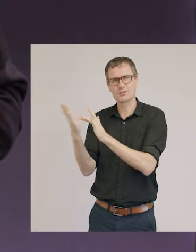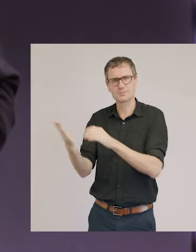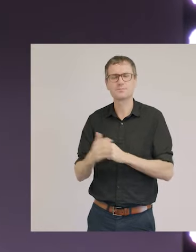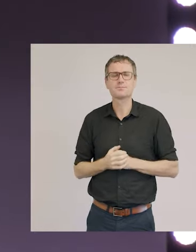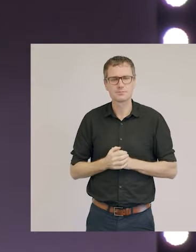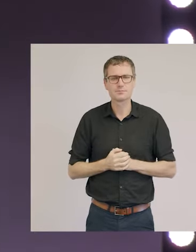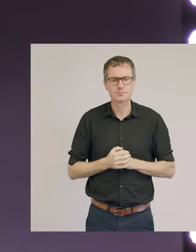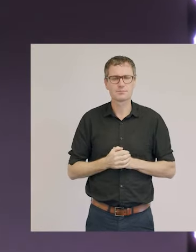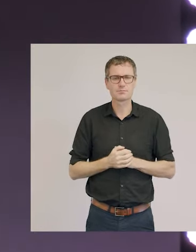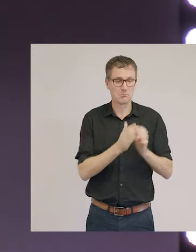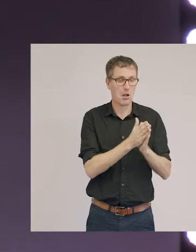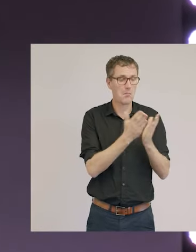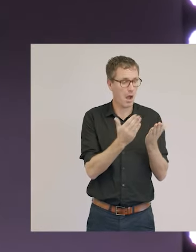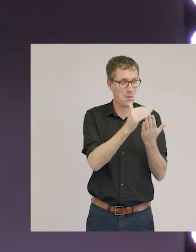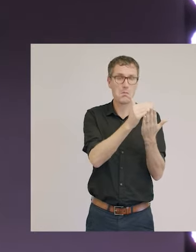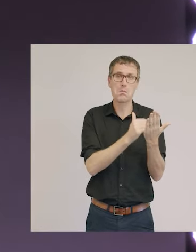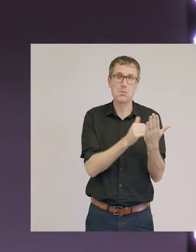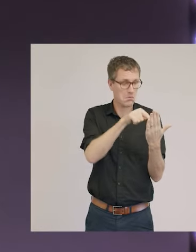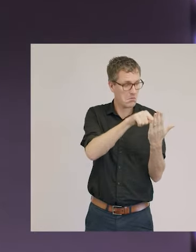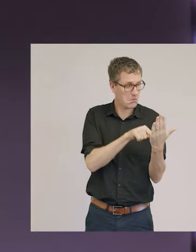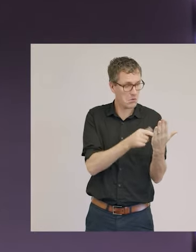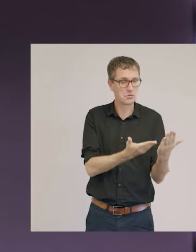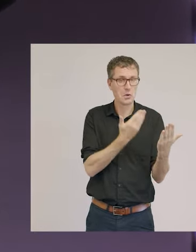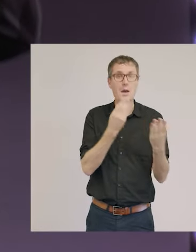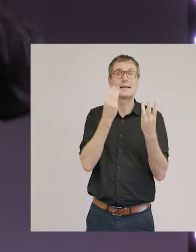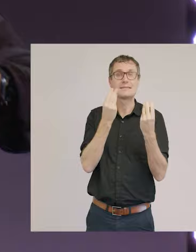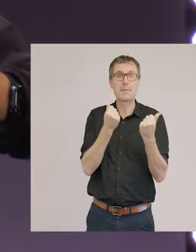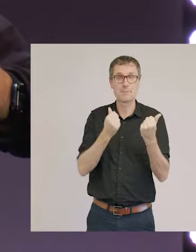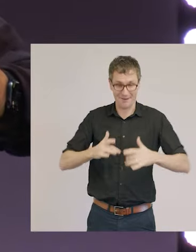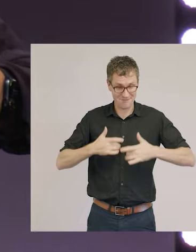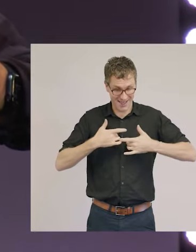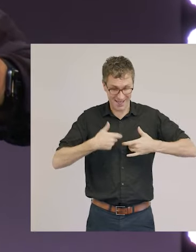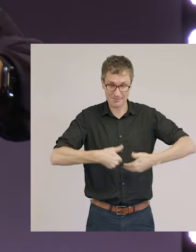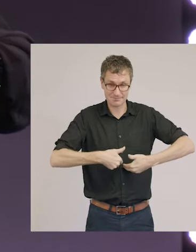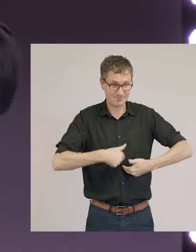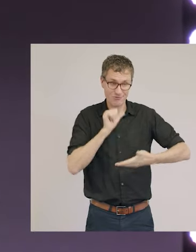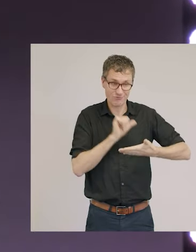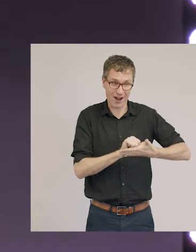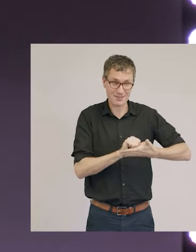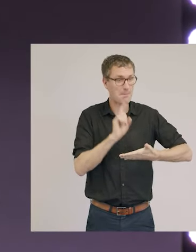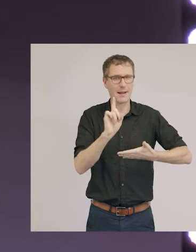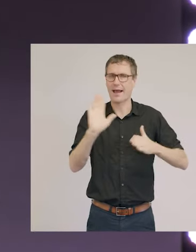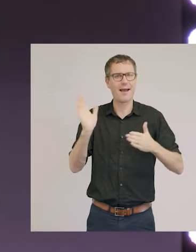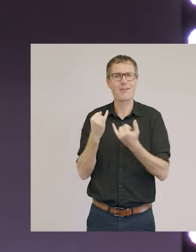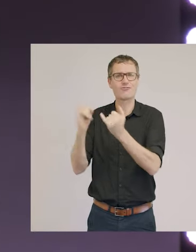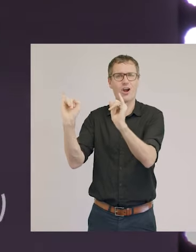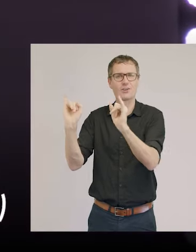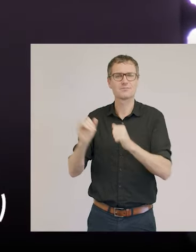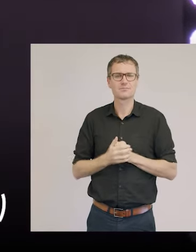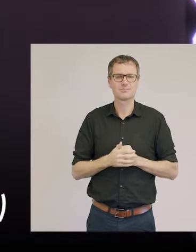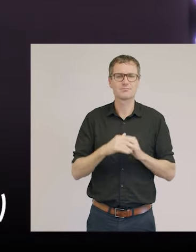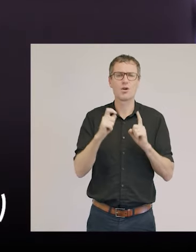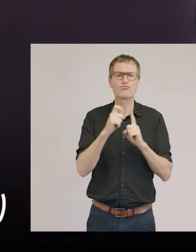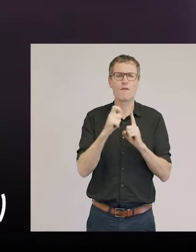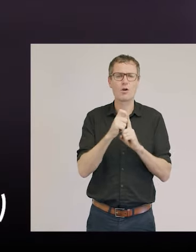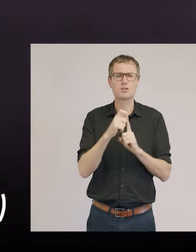know that there are things the Bible says that can seem right, but they are actually dead wrong? In